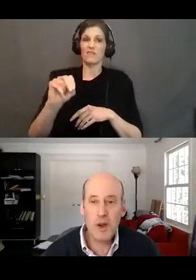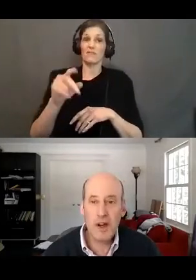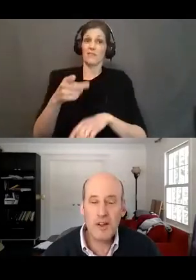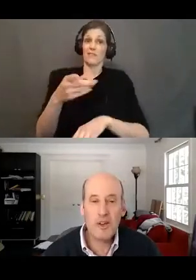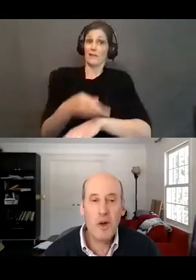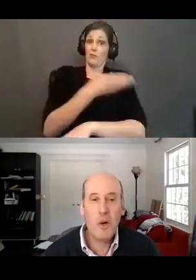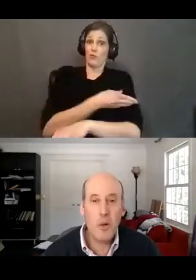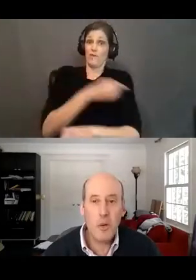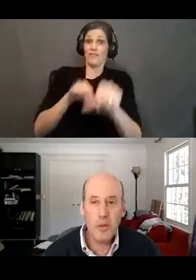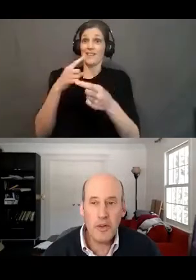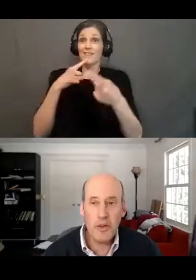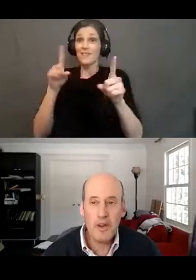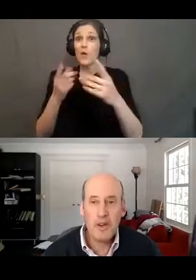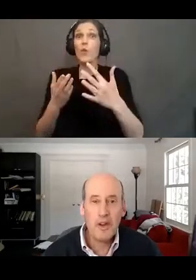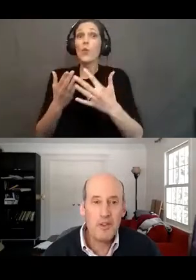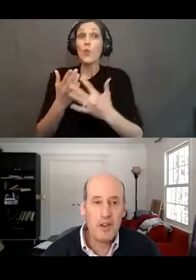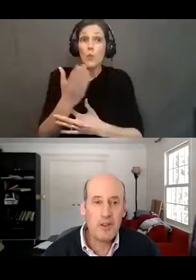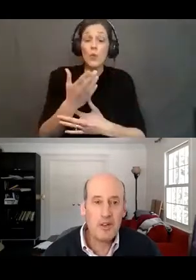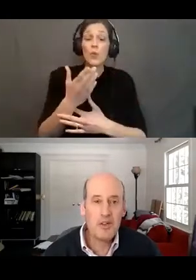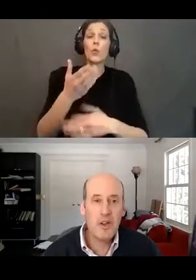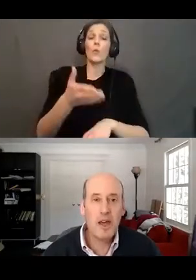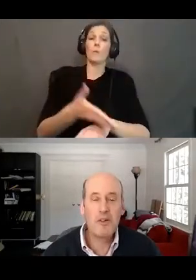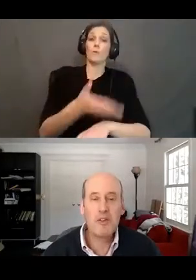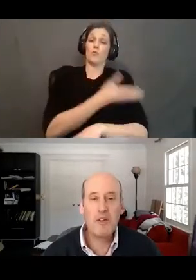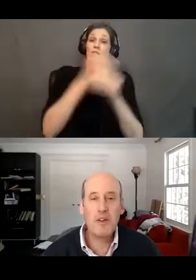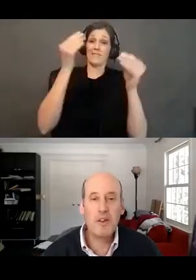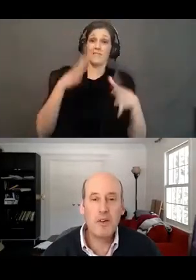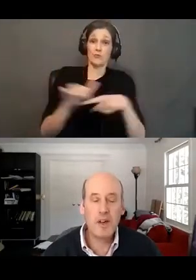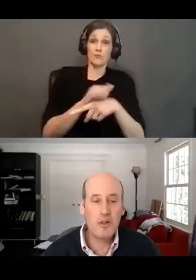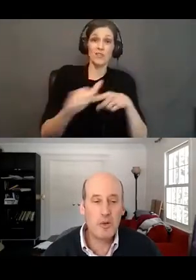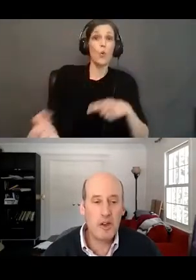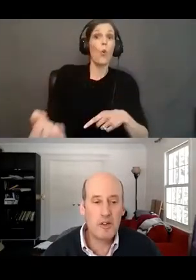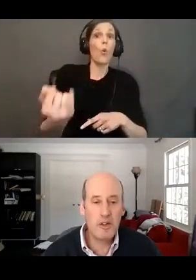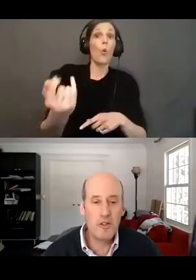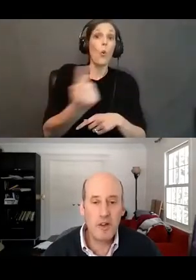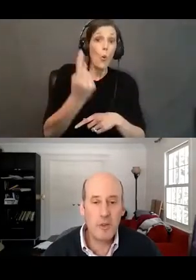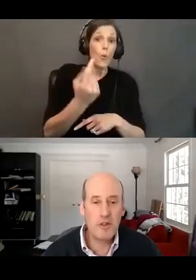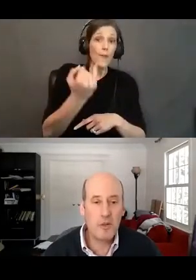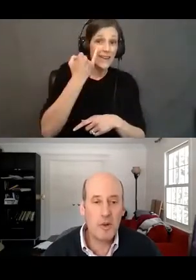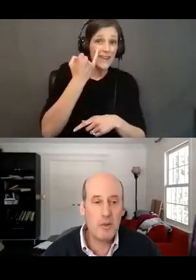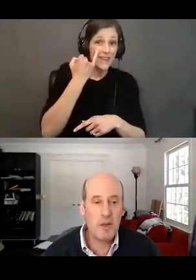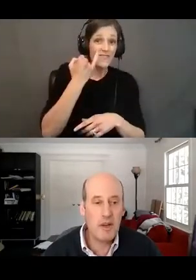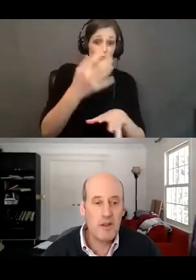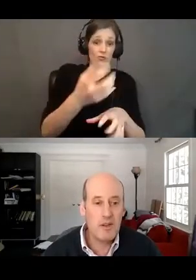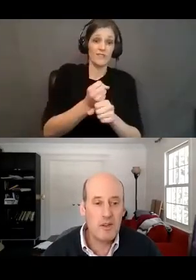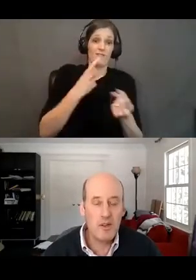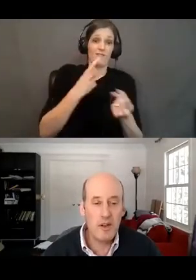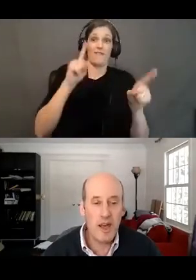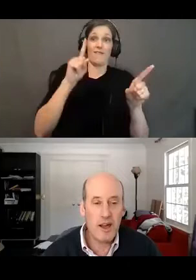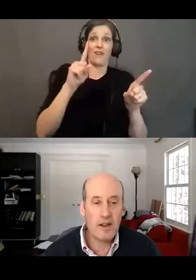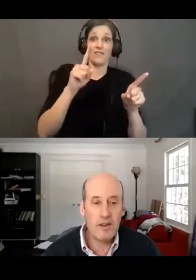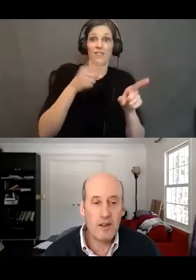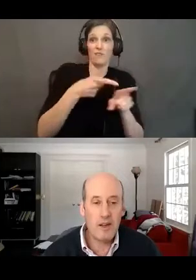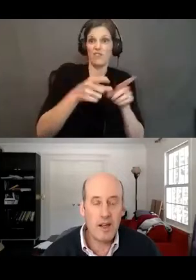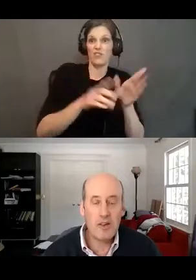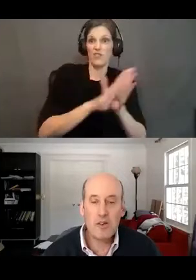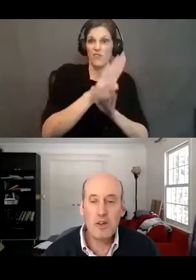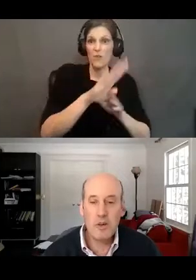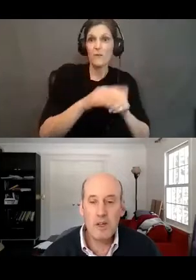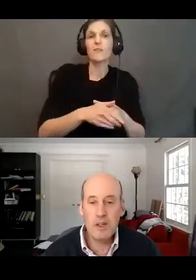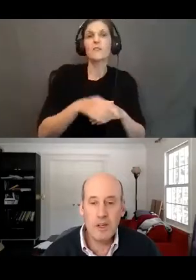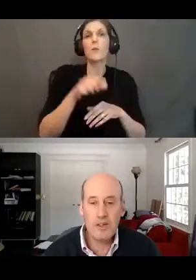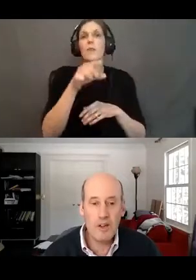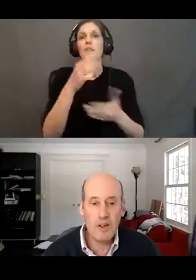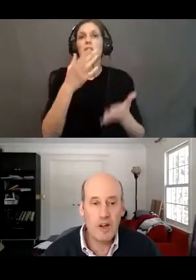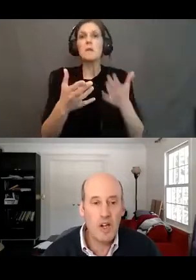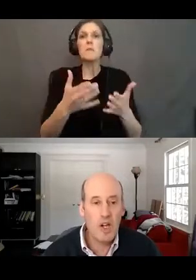teachers' practice only if teachers have received effective professional development? So maybe this is an extra